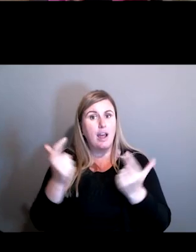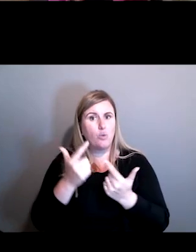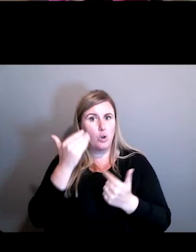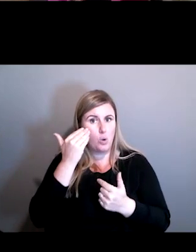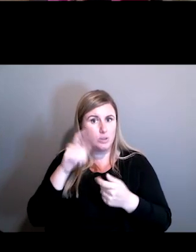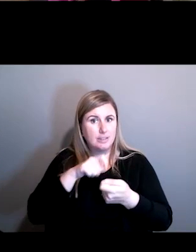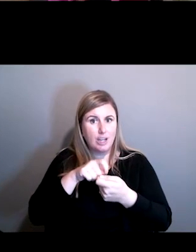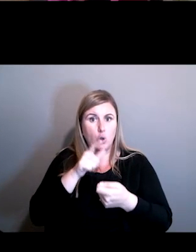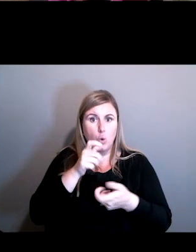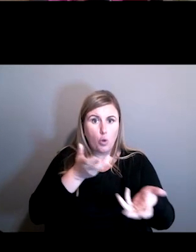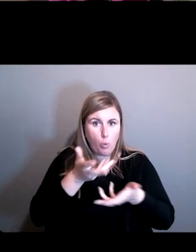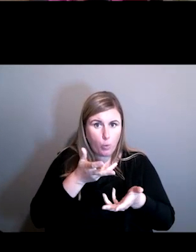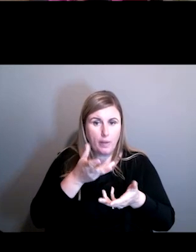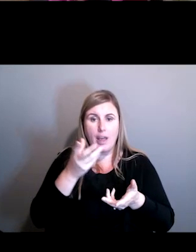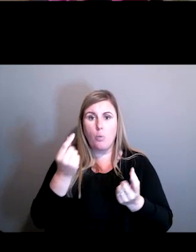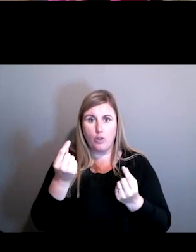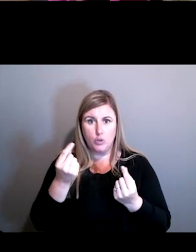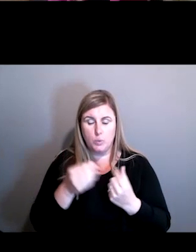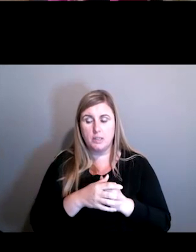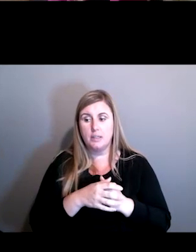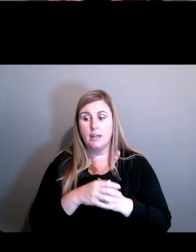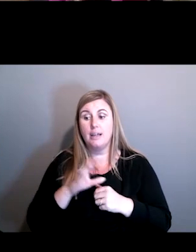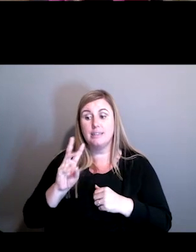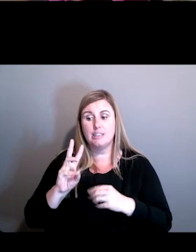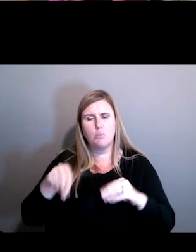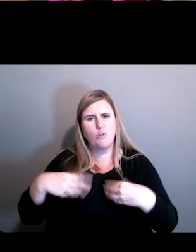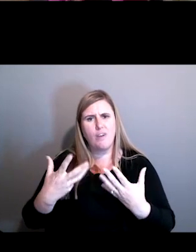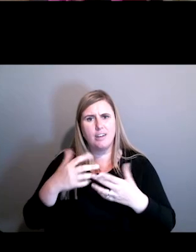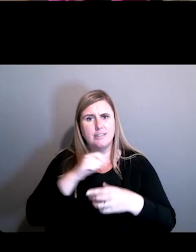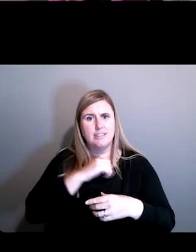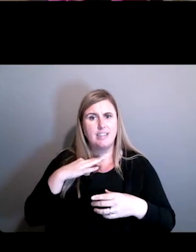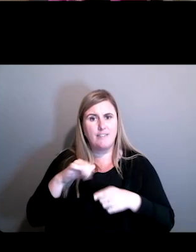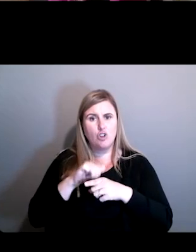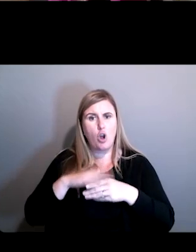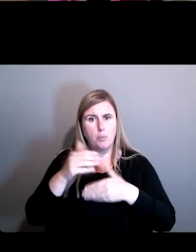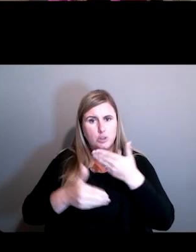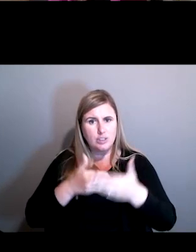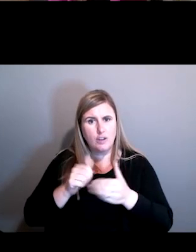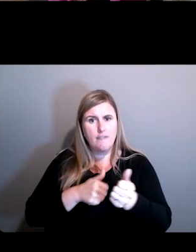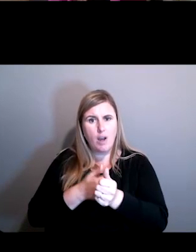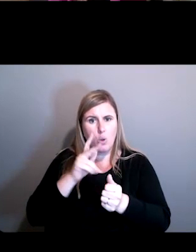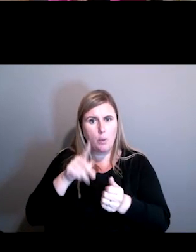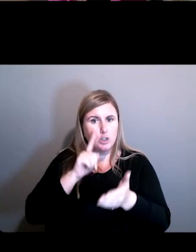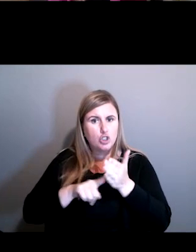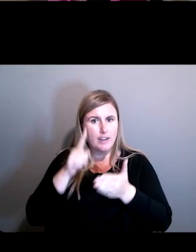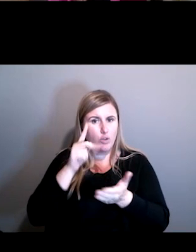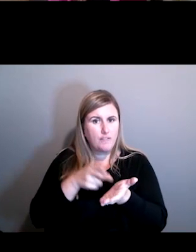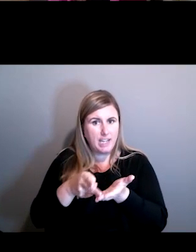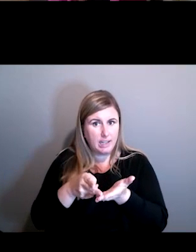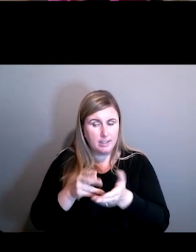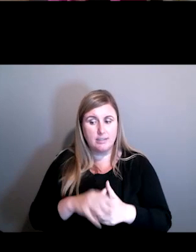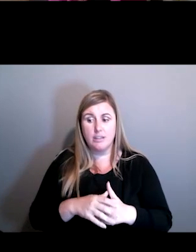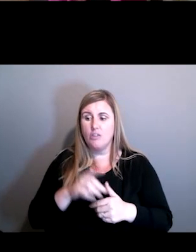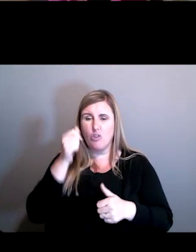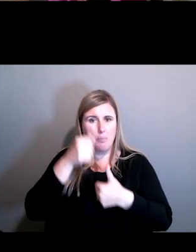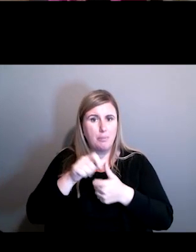exactly who they are working with and what they are doing. And 6, provide staff training on procedures and follow up and check for fidelity. Remember,